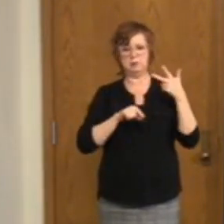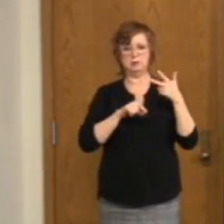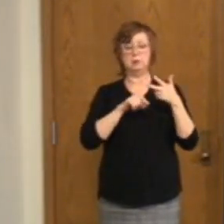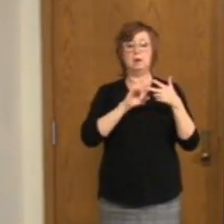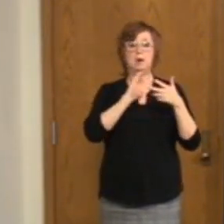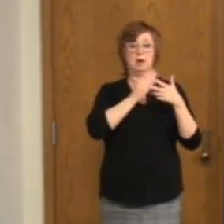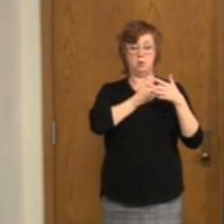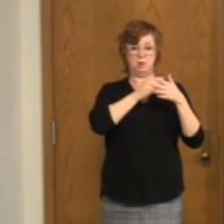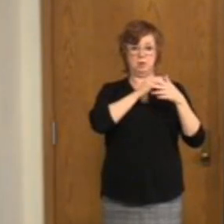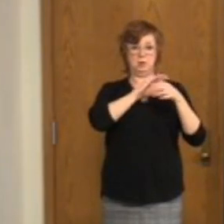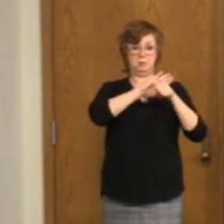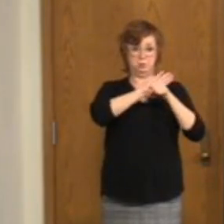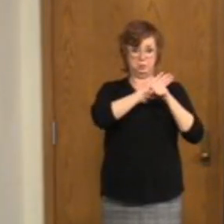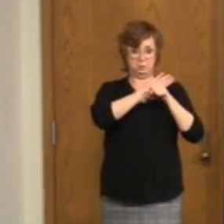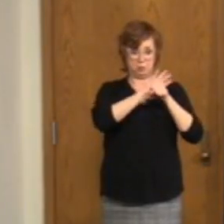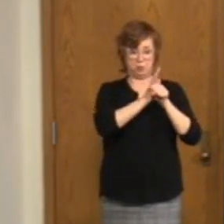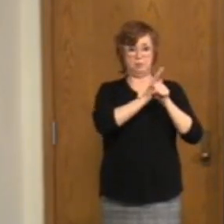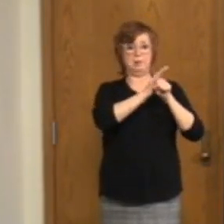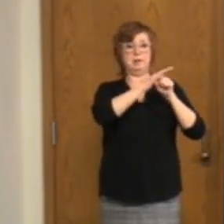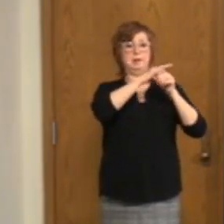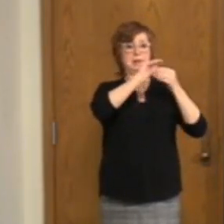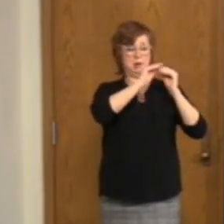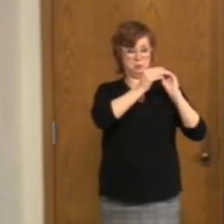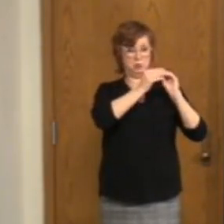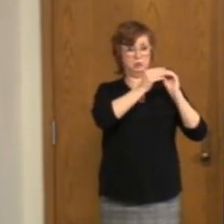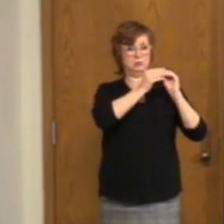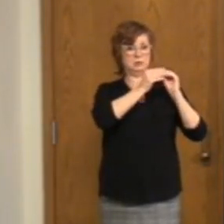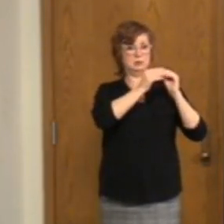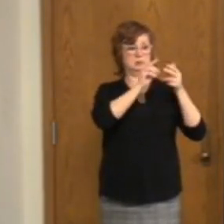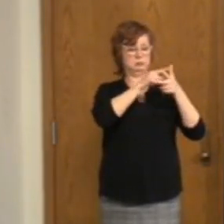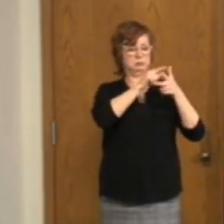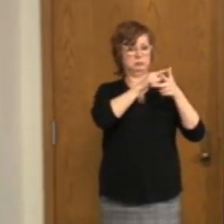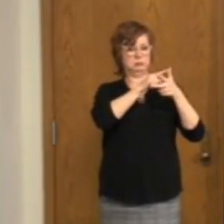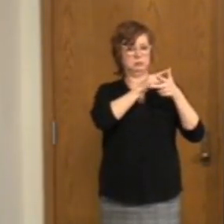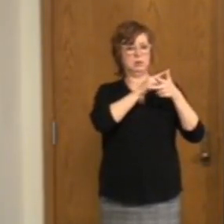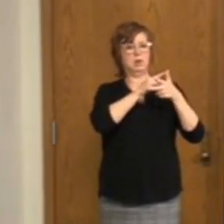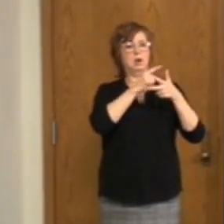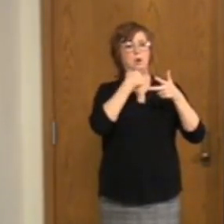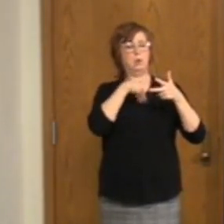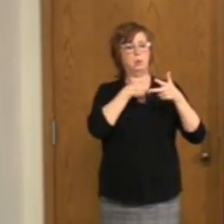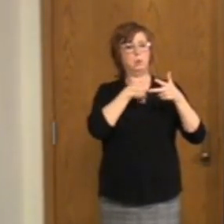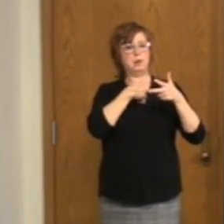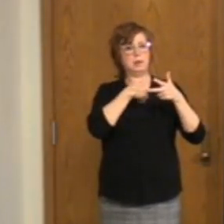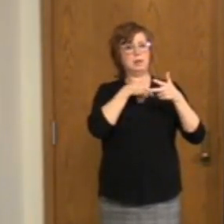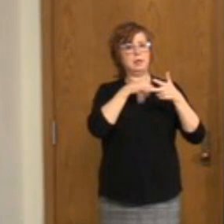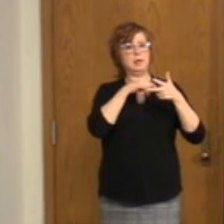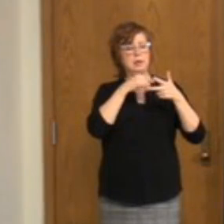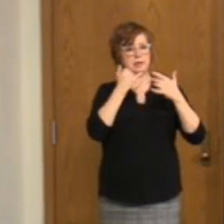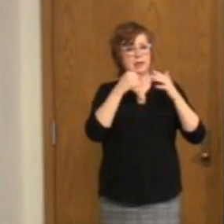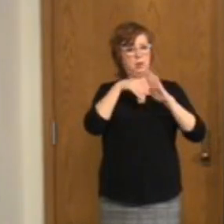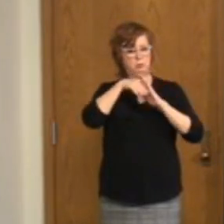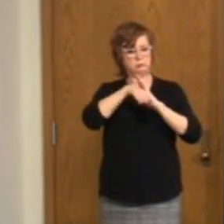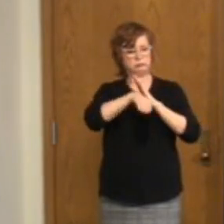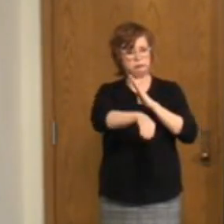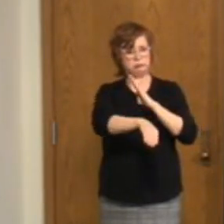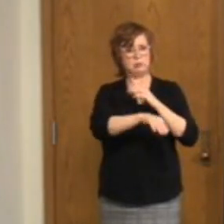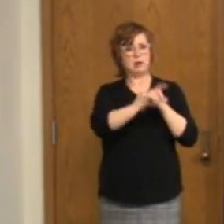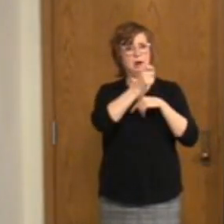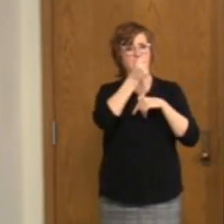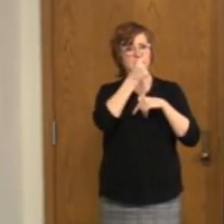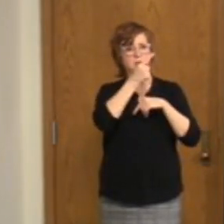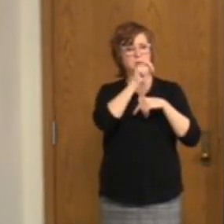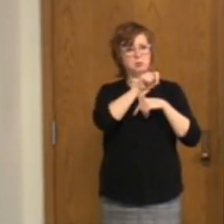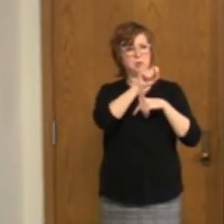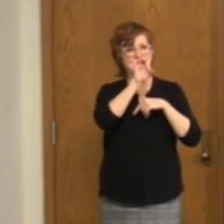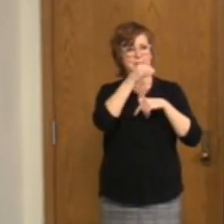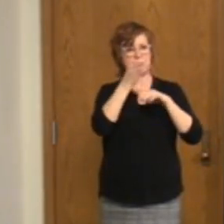trending down. They're about 11.8 per 100,000. So we really want them to continue trending down, preferably below 10 and